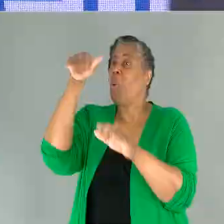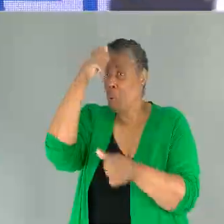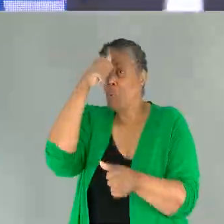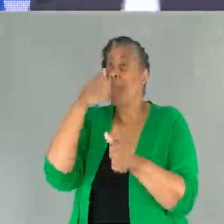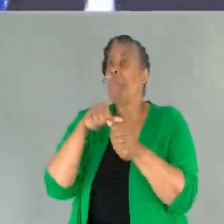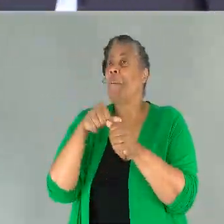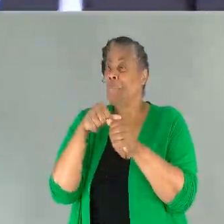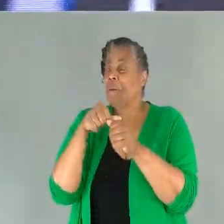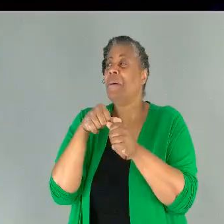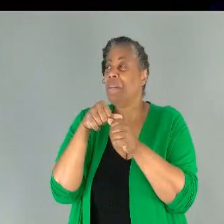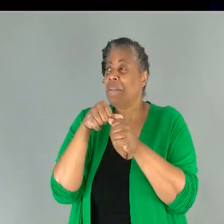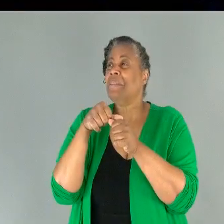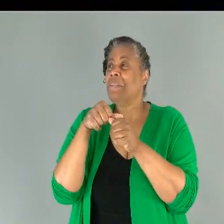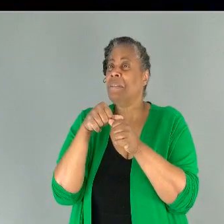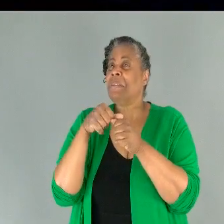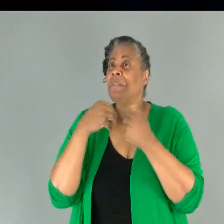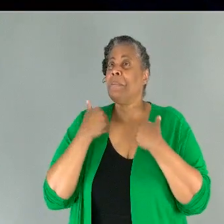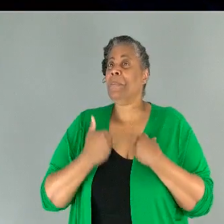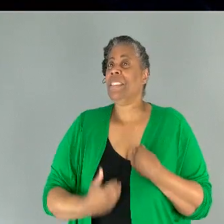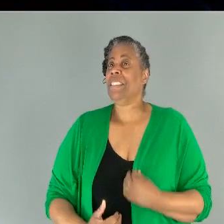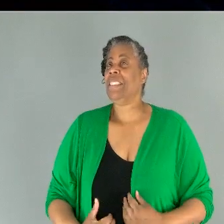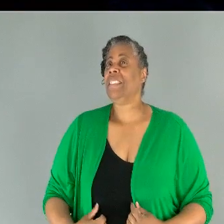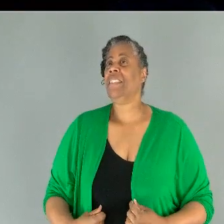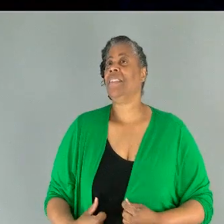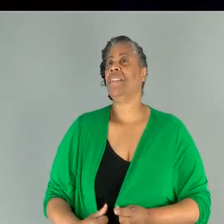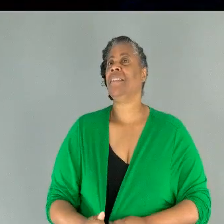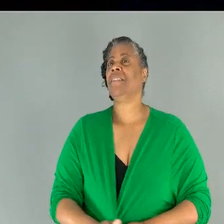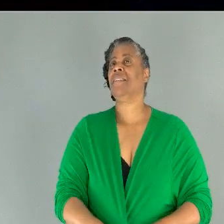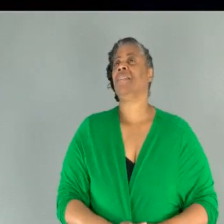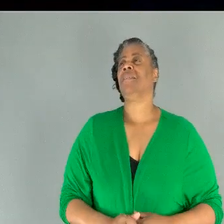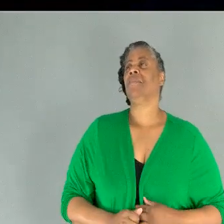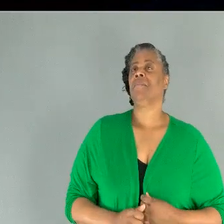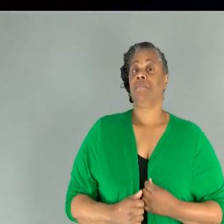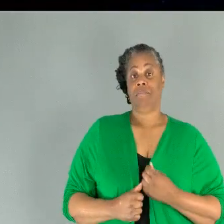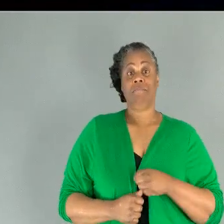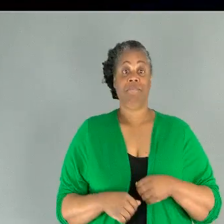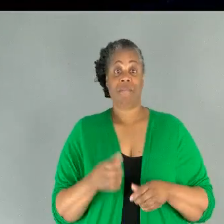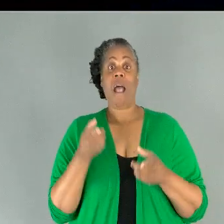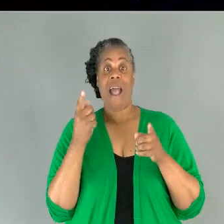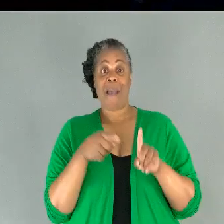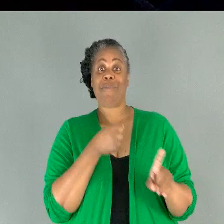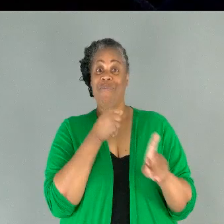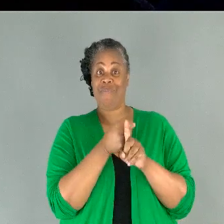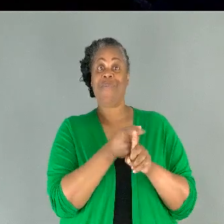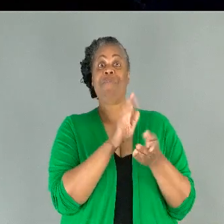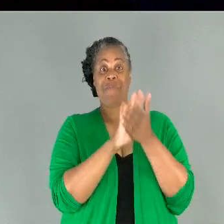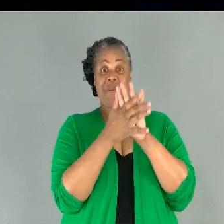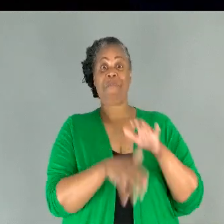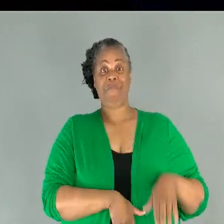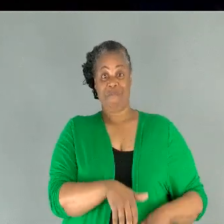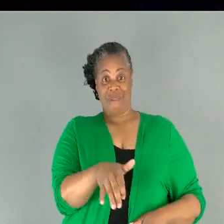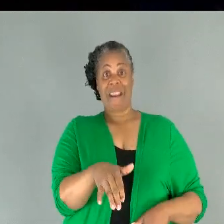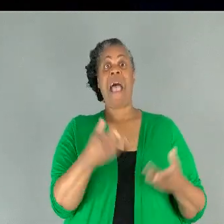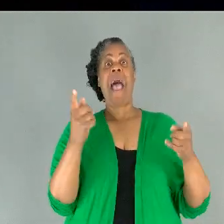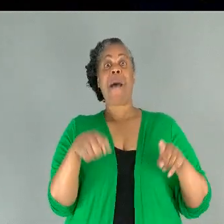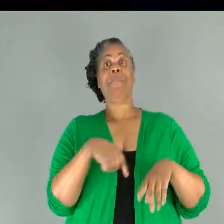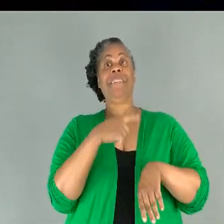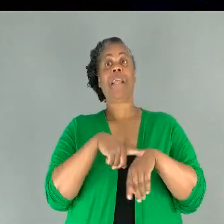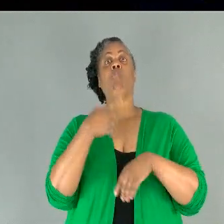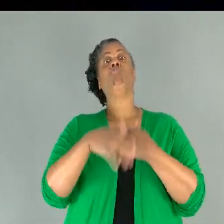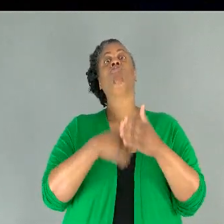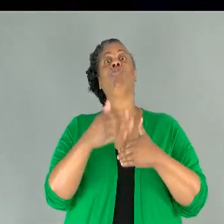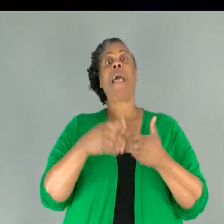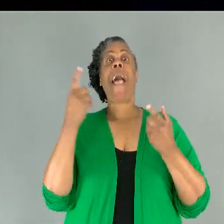remember me. And the Lord remembered her. So in the course of time,